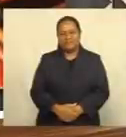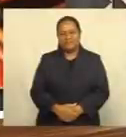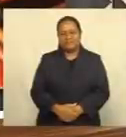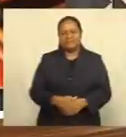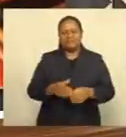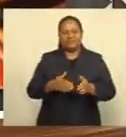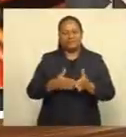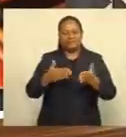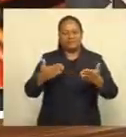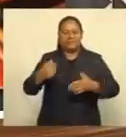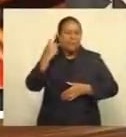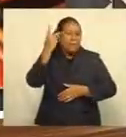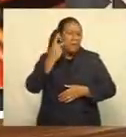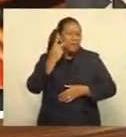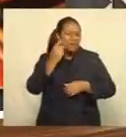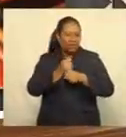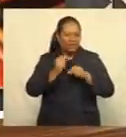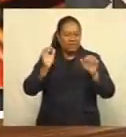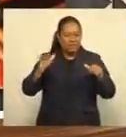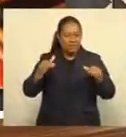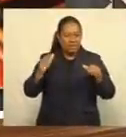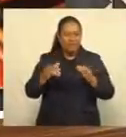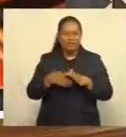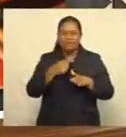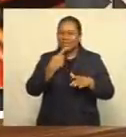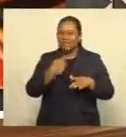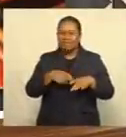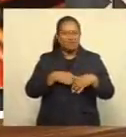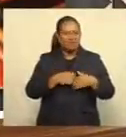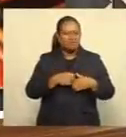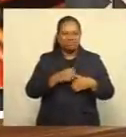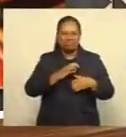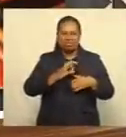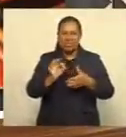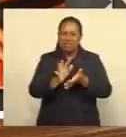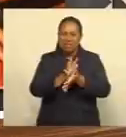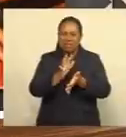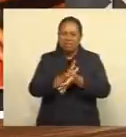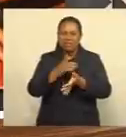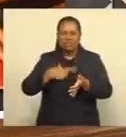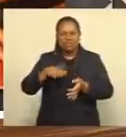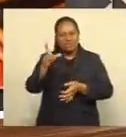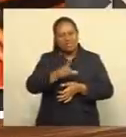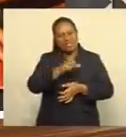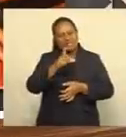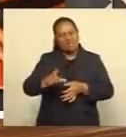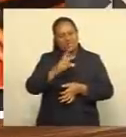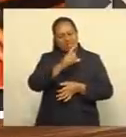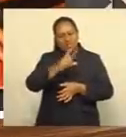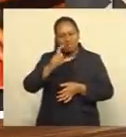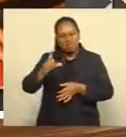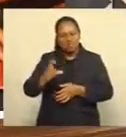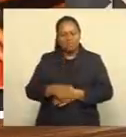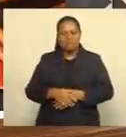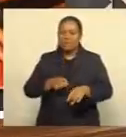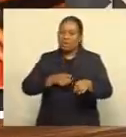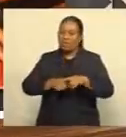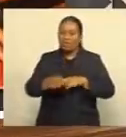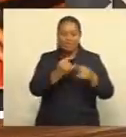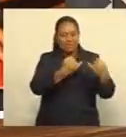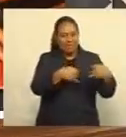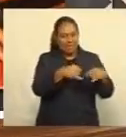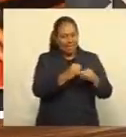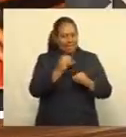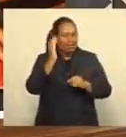Parents of Ngau secondary school students are heartbroken with the cancellation of the Coca-Cola Games. Most maritime schools had